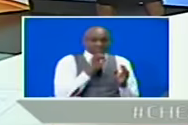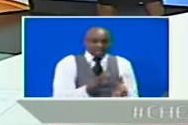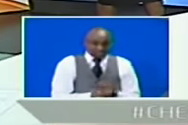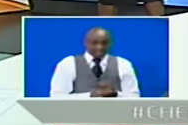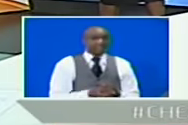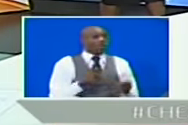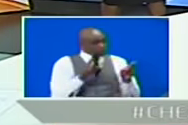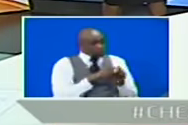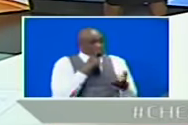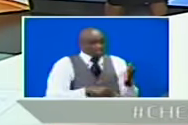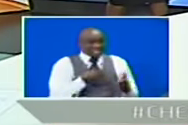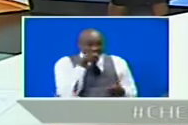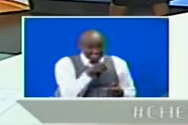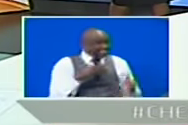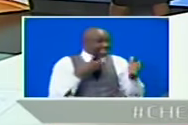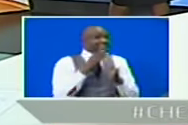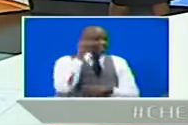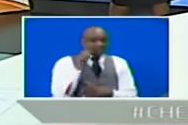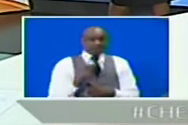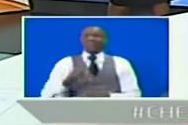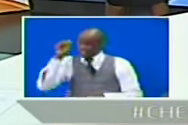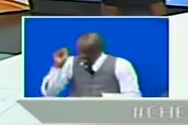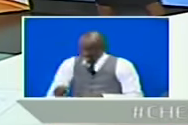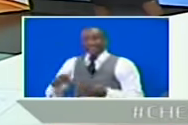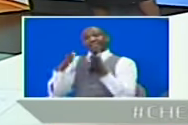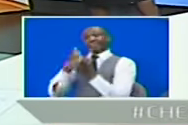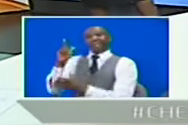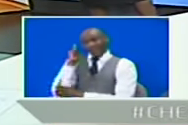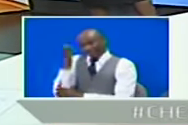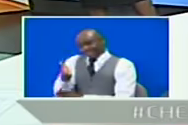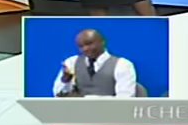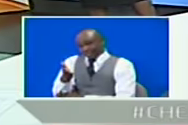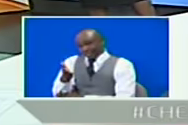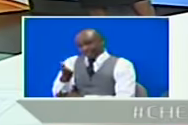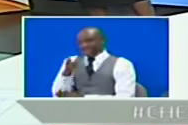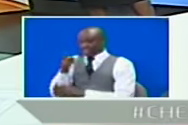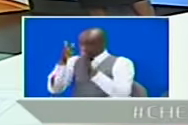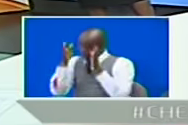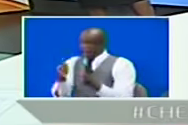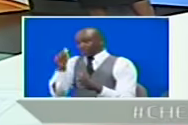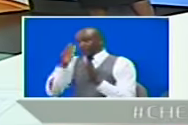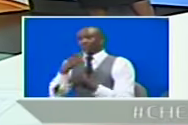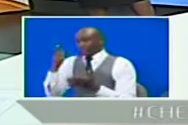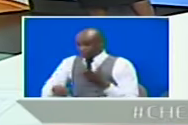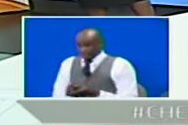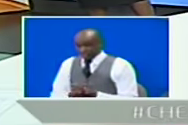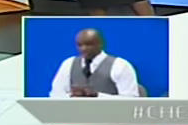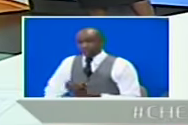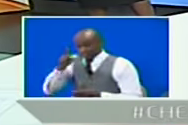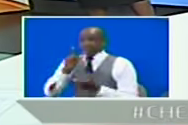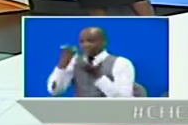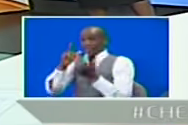all, Shundu, that this is against the law. That's against the law. Okay. And the way Shikwati put it, uh-huh. it's like you've taken a